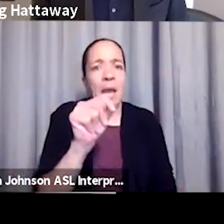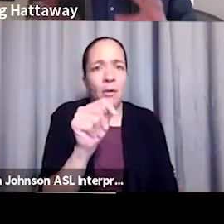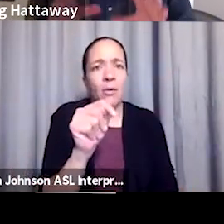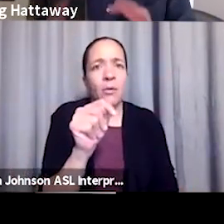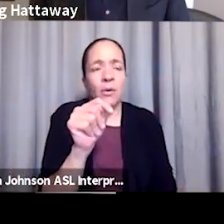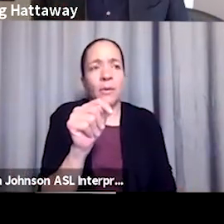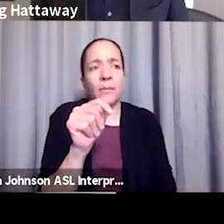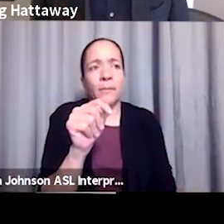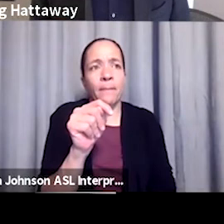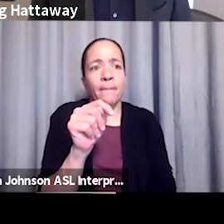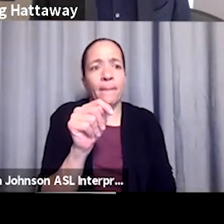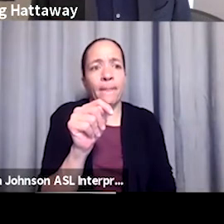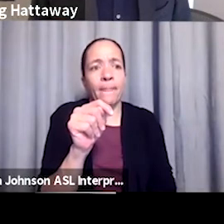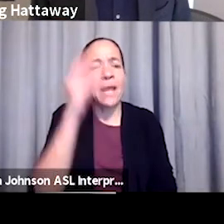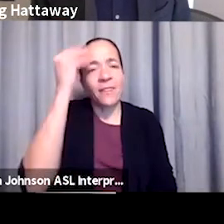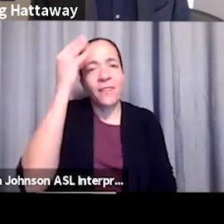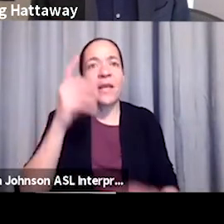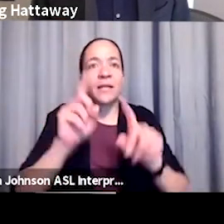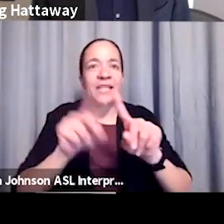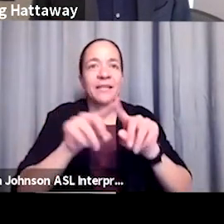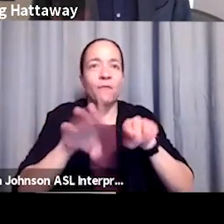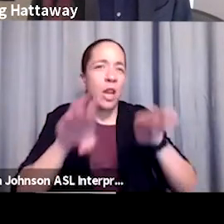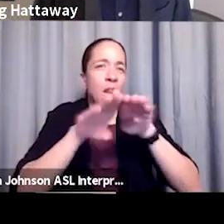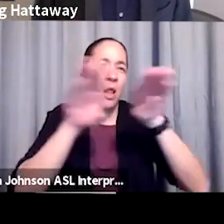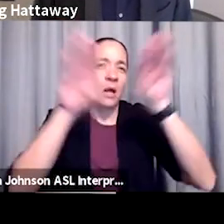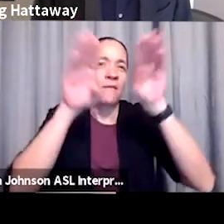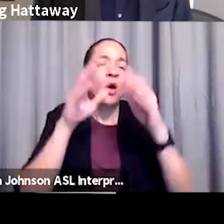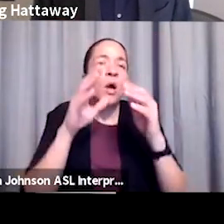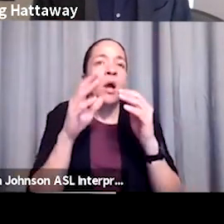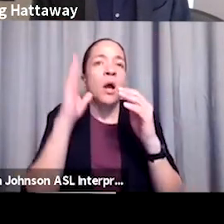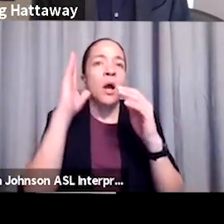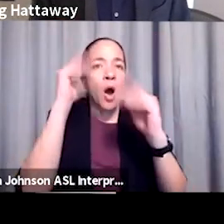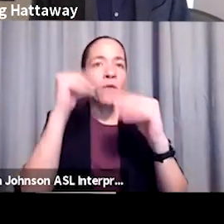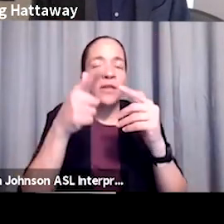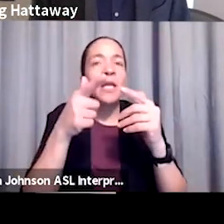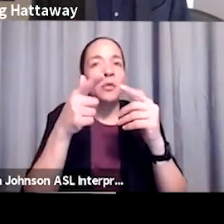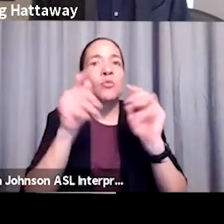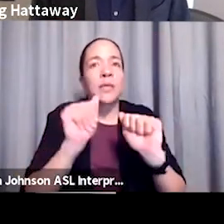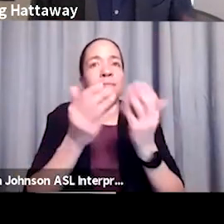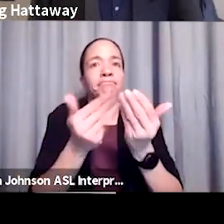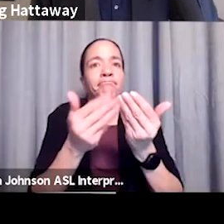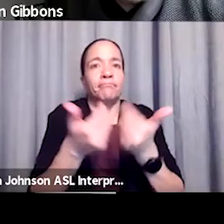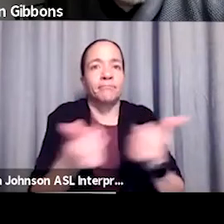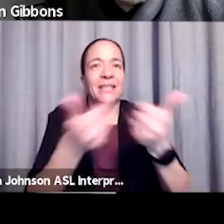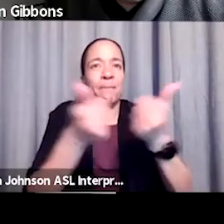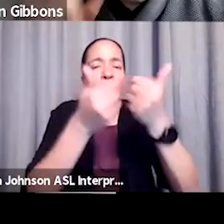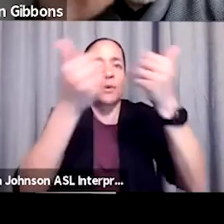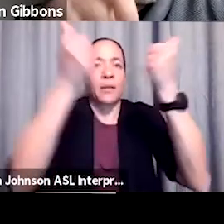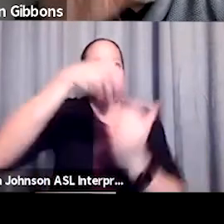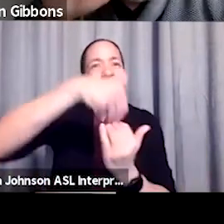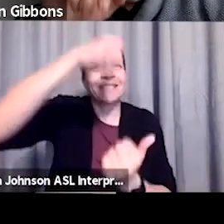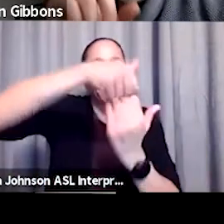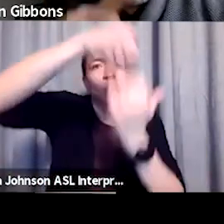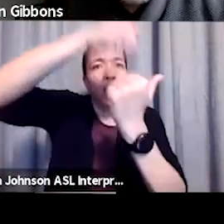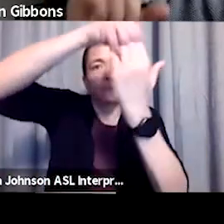and think at those multiple levels. So hopefully this will help you start to parse some of that out. Okay, next couple of questions. We're going